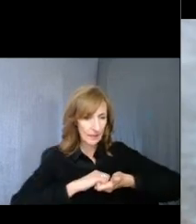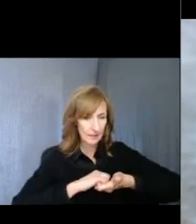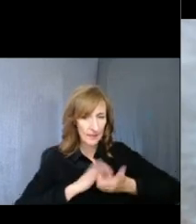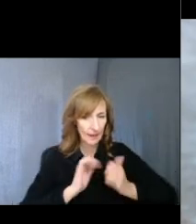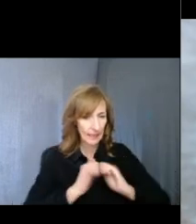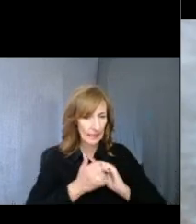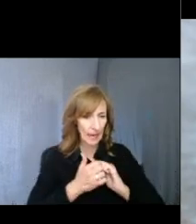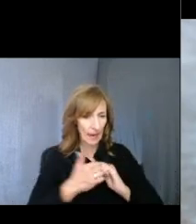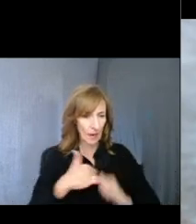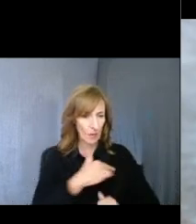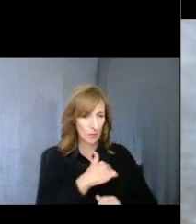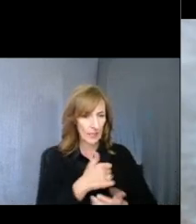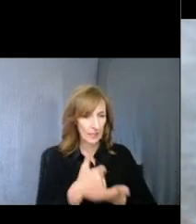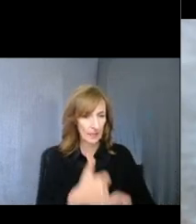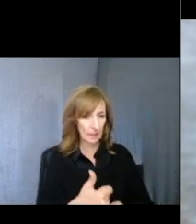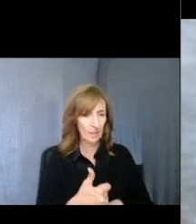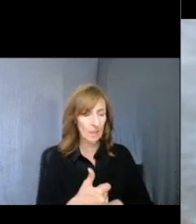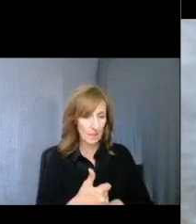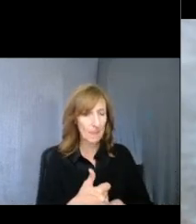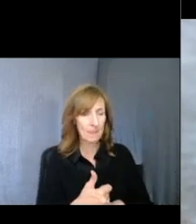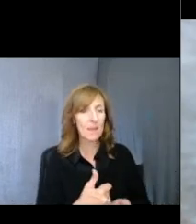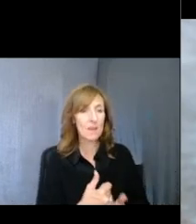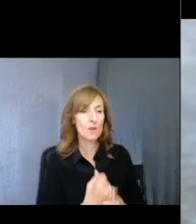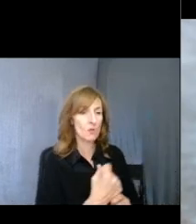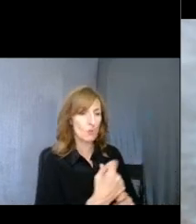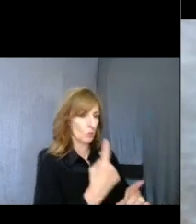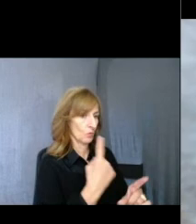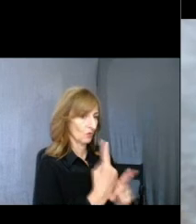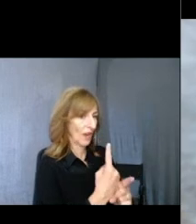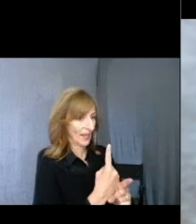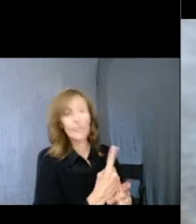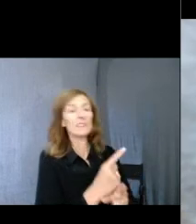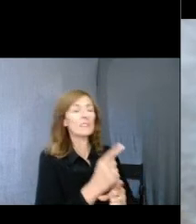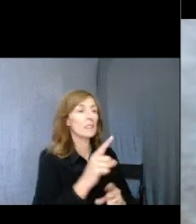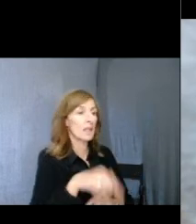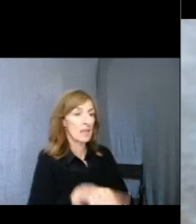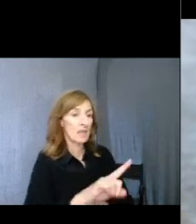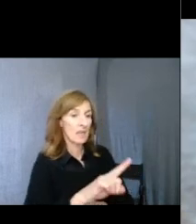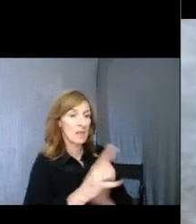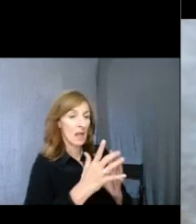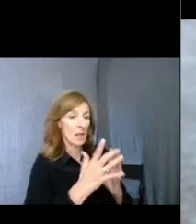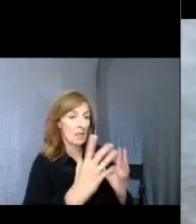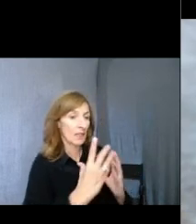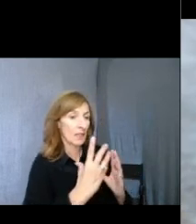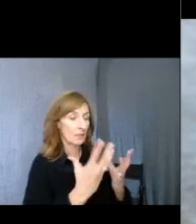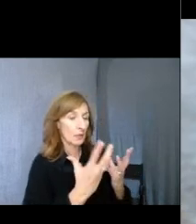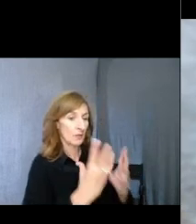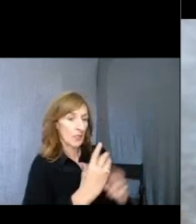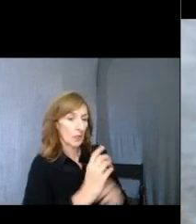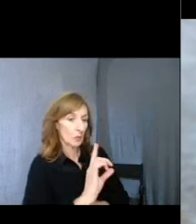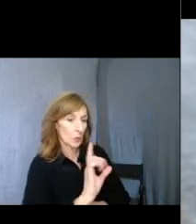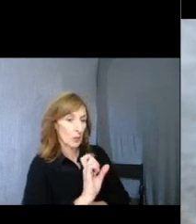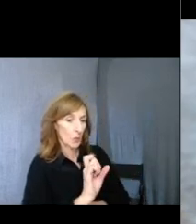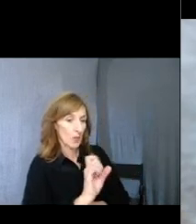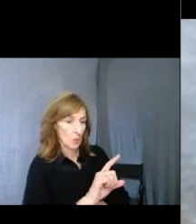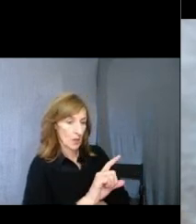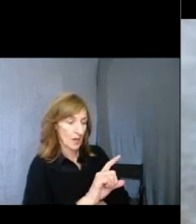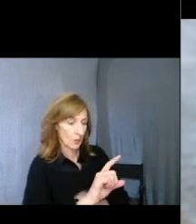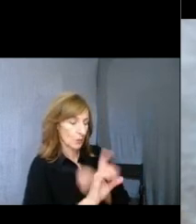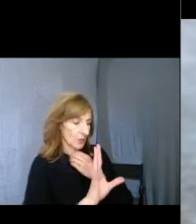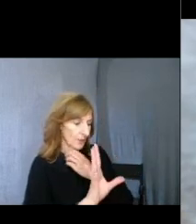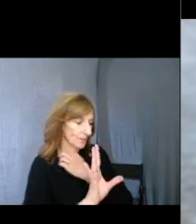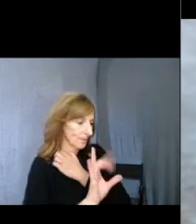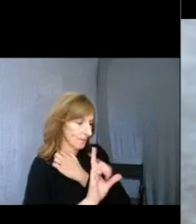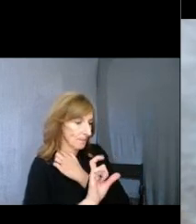that. Right. So I'll have you finish with one question. I think most of the folks here, and I would